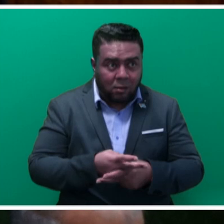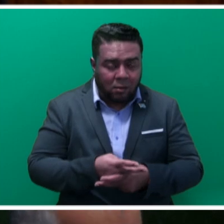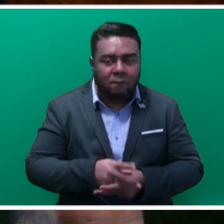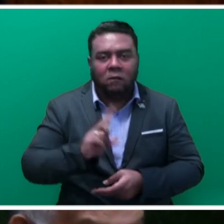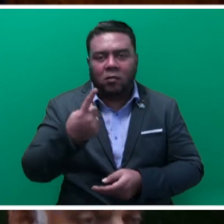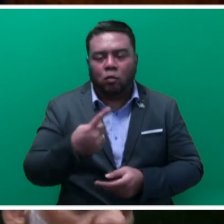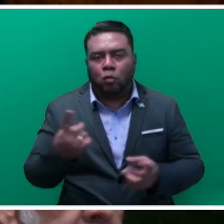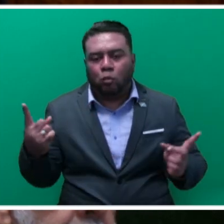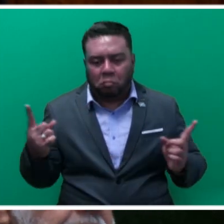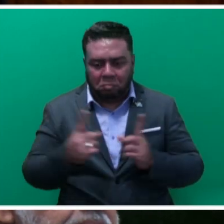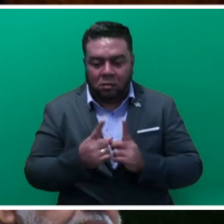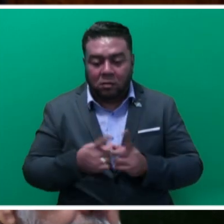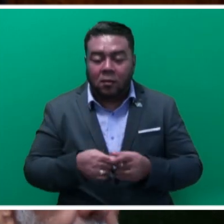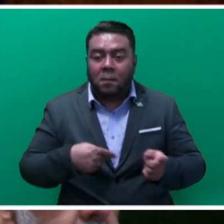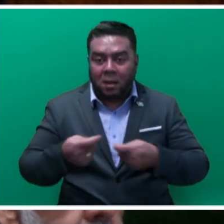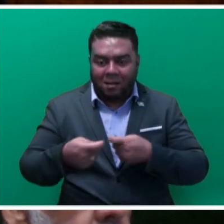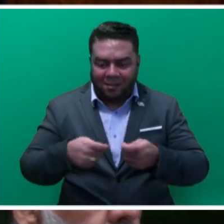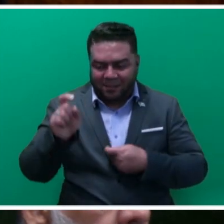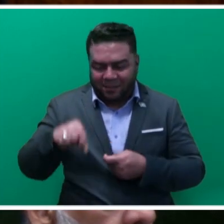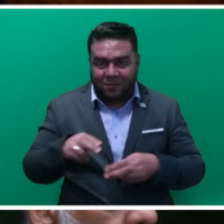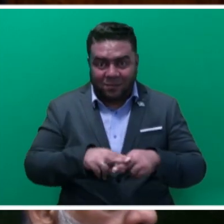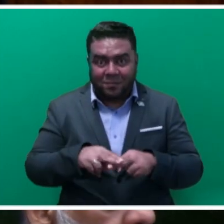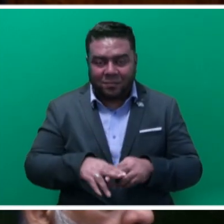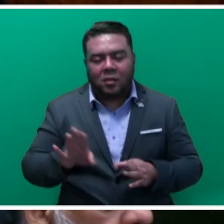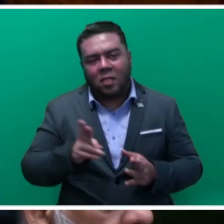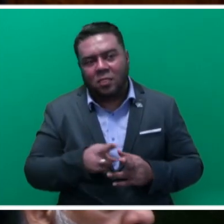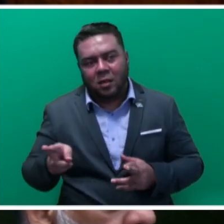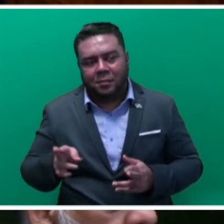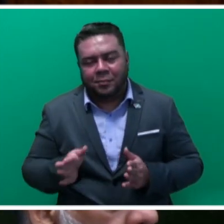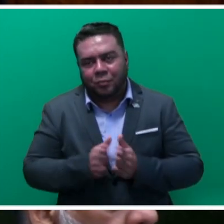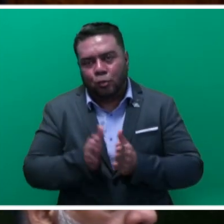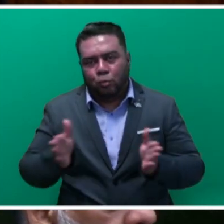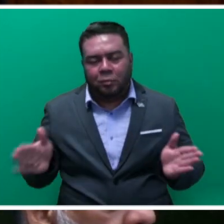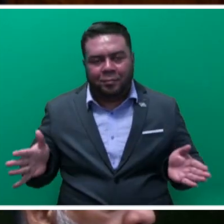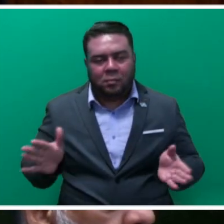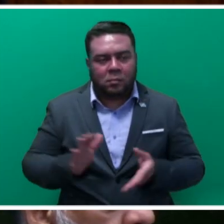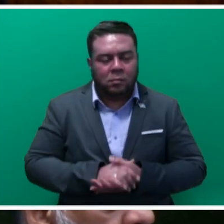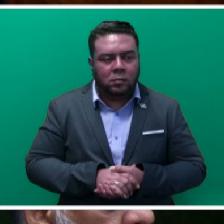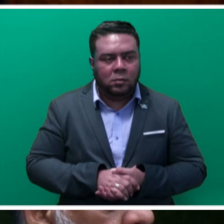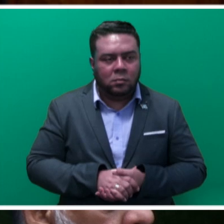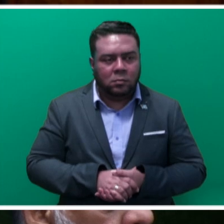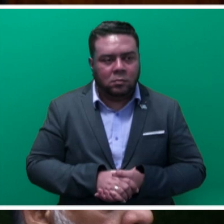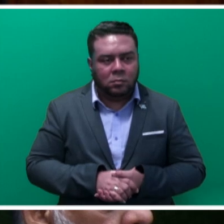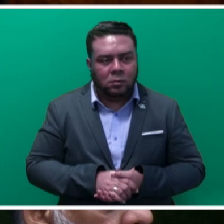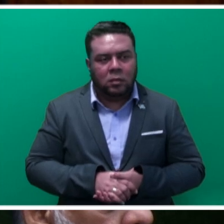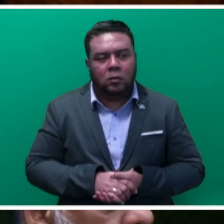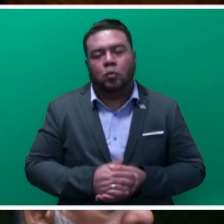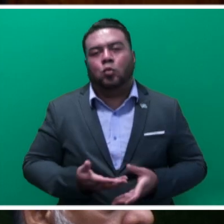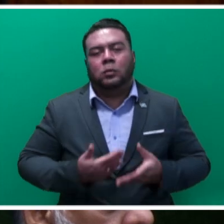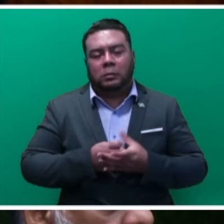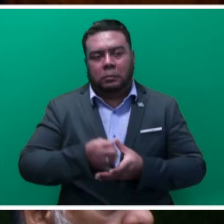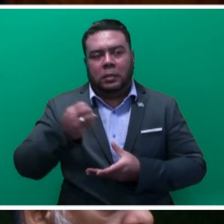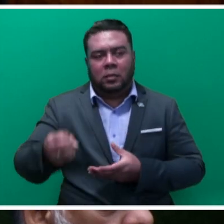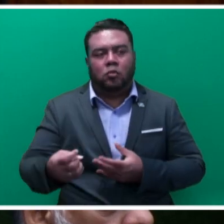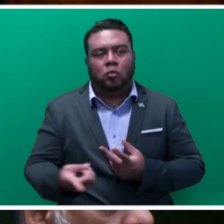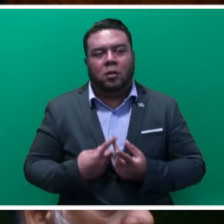meet domestic needs, then to commercialize their operations to supply cassava flour to